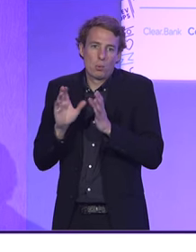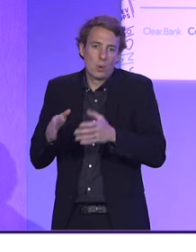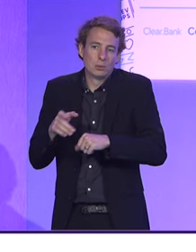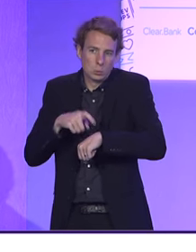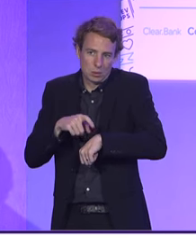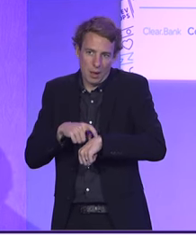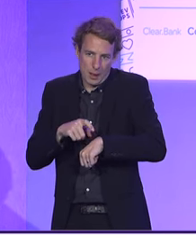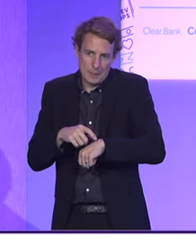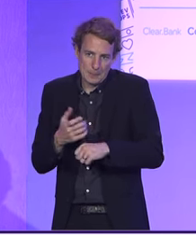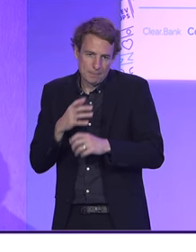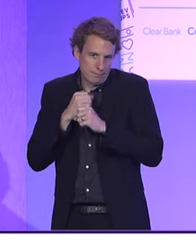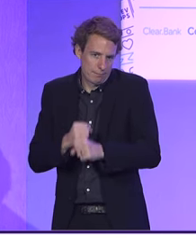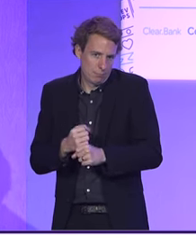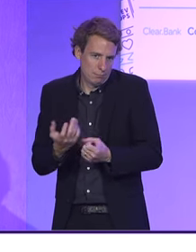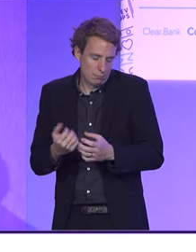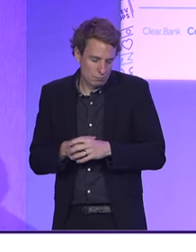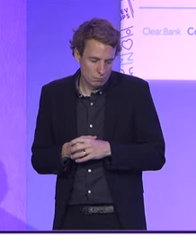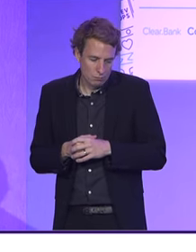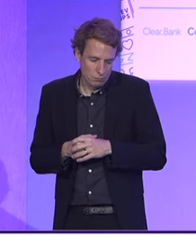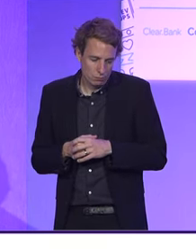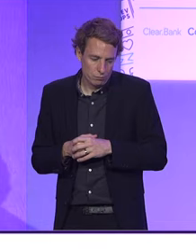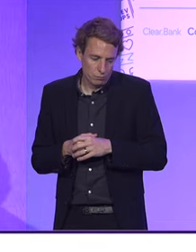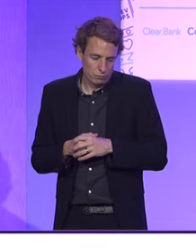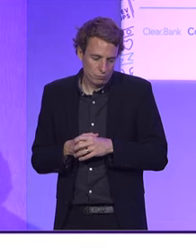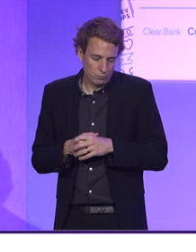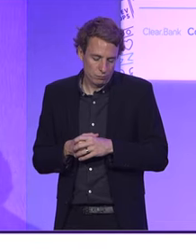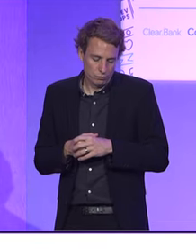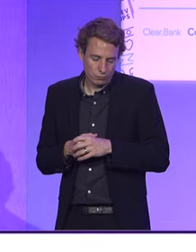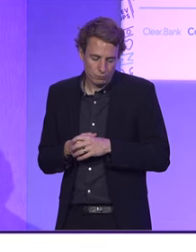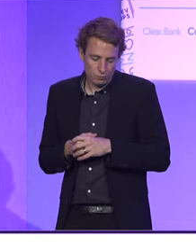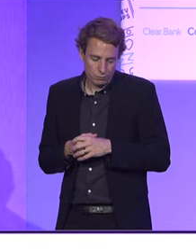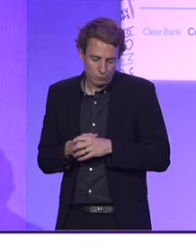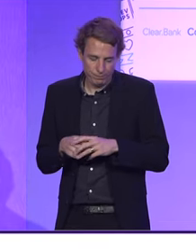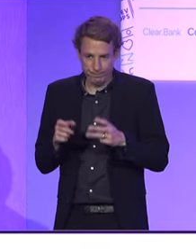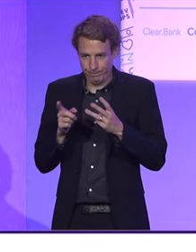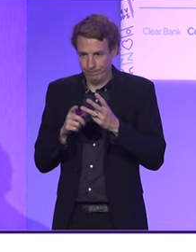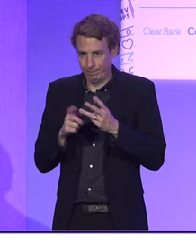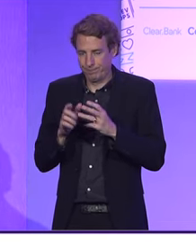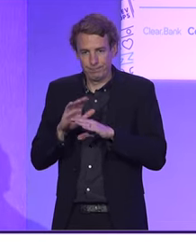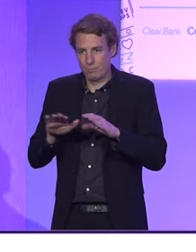it. Another thing is about over-engineering.